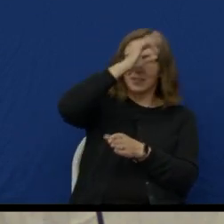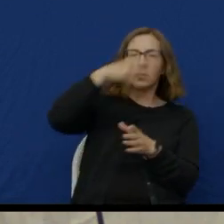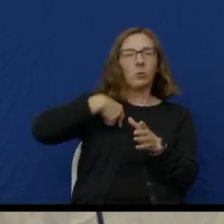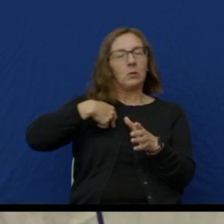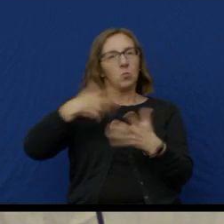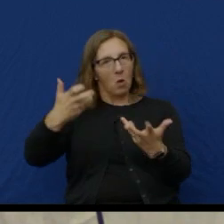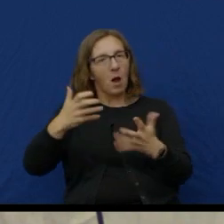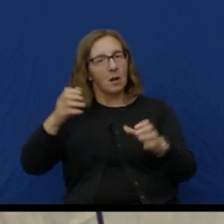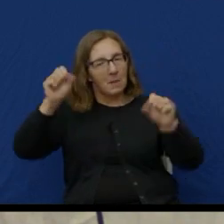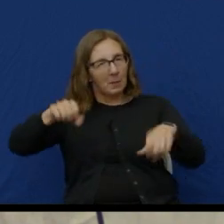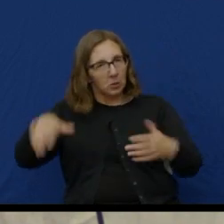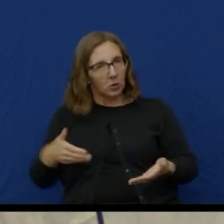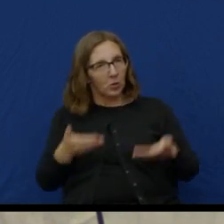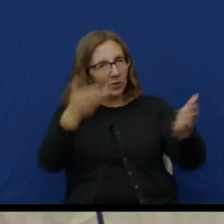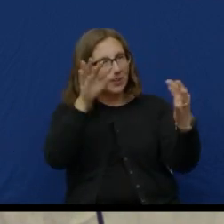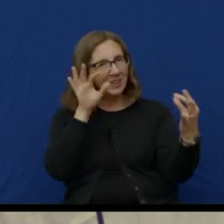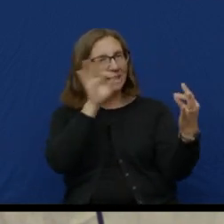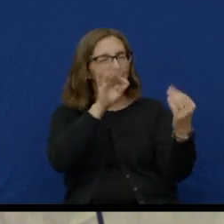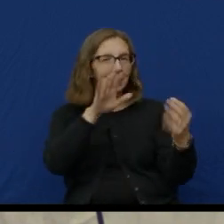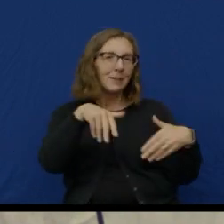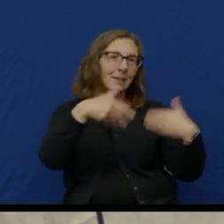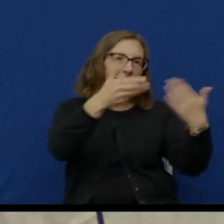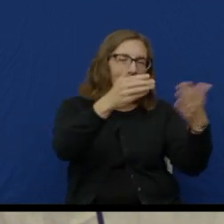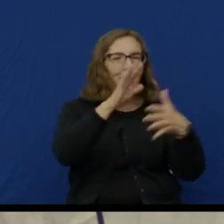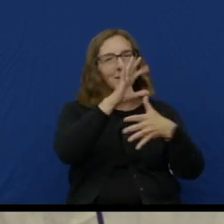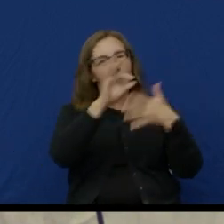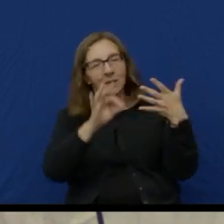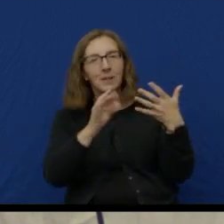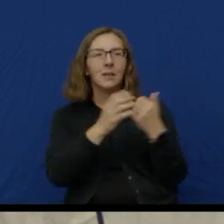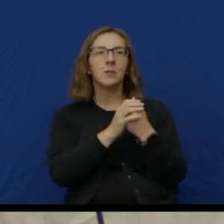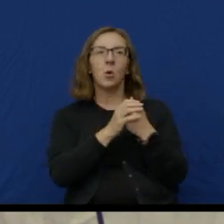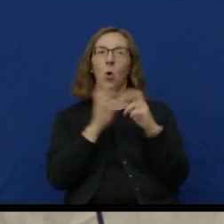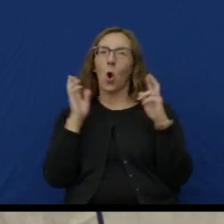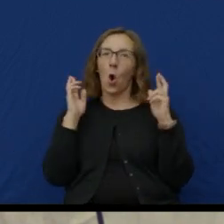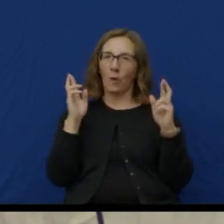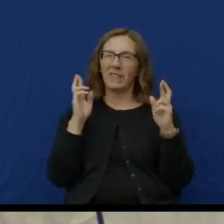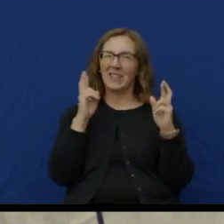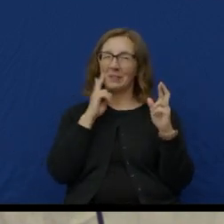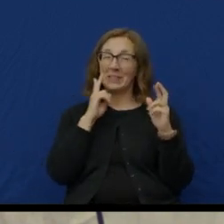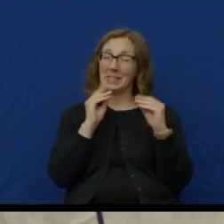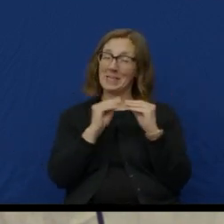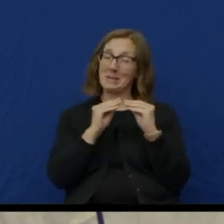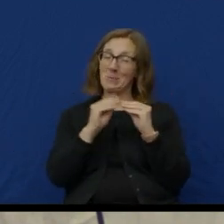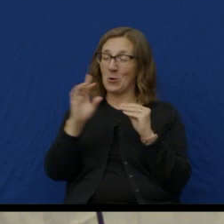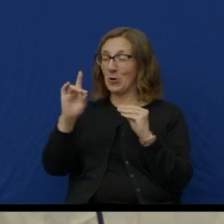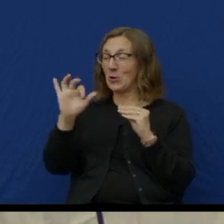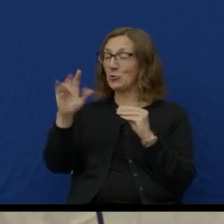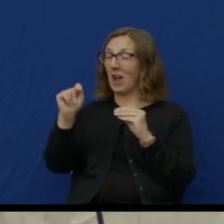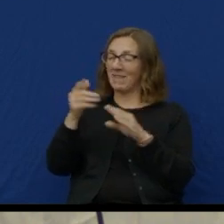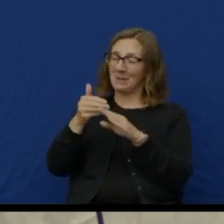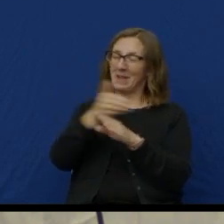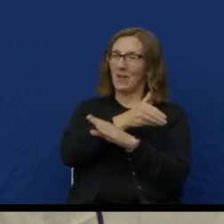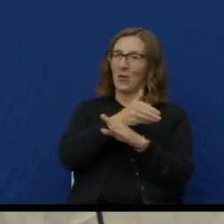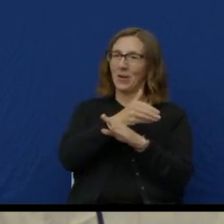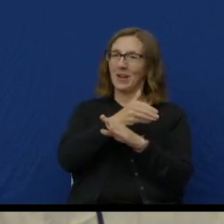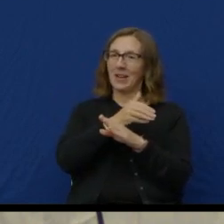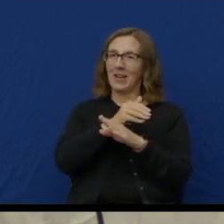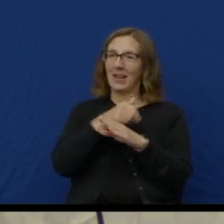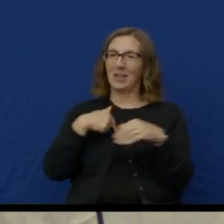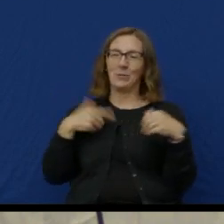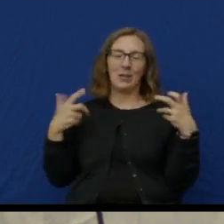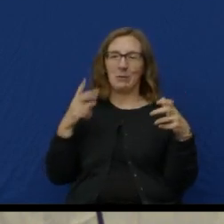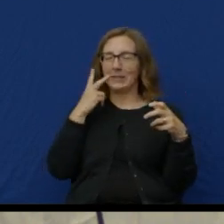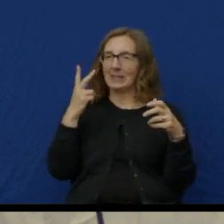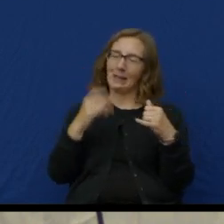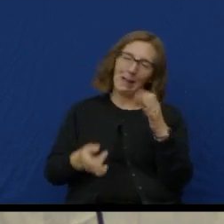education. So hopefully as we continue forward, we will see a few more drafts and not quite as many surprise bills drop